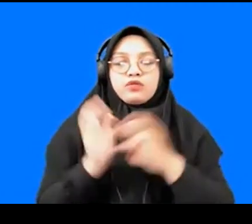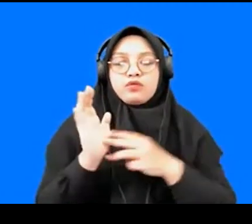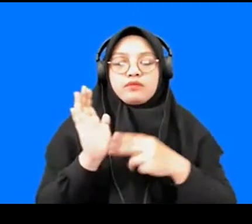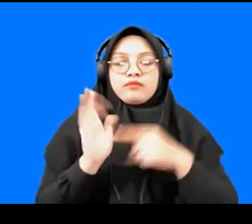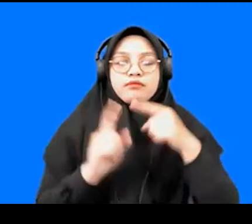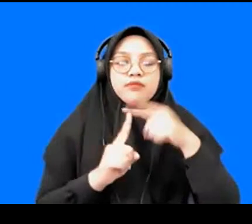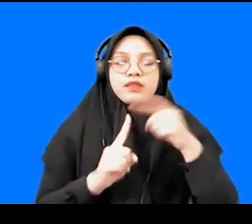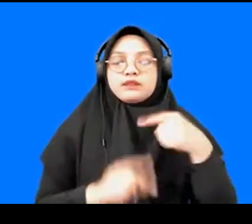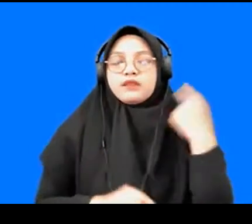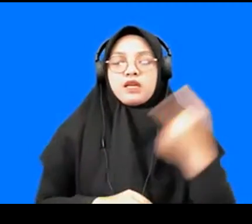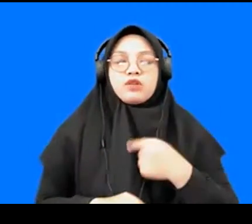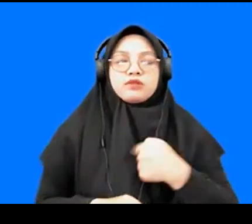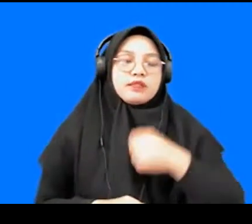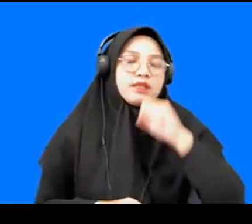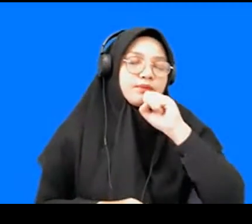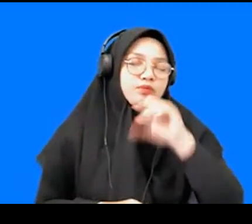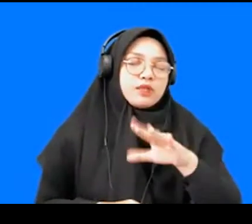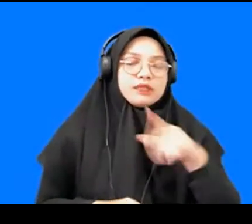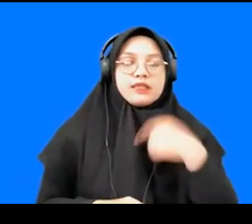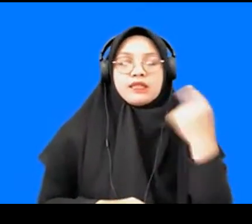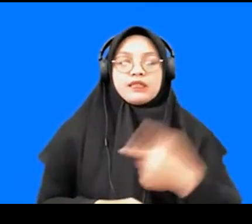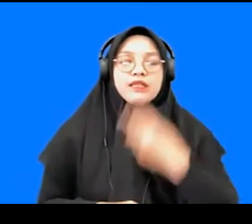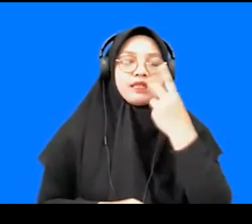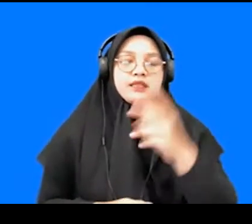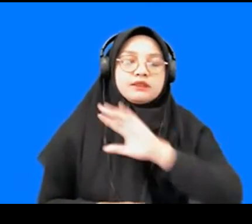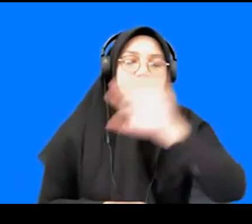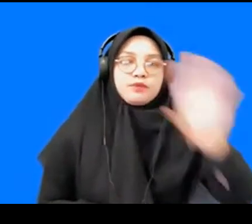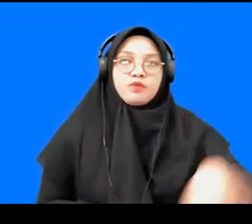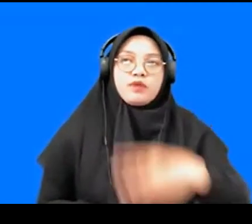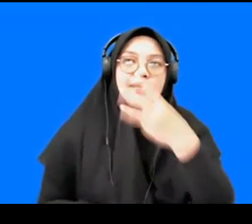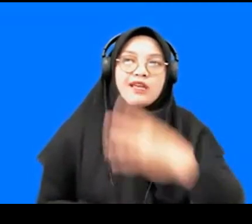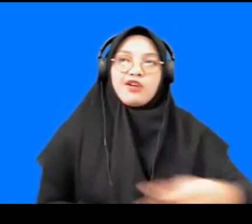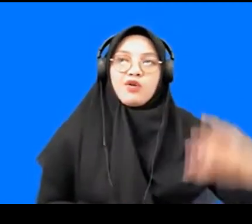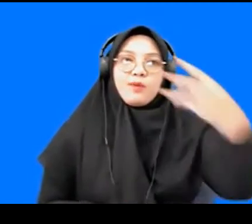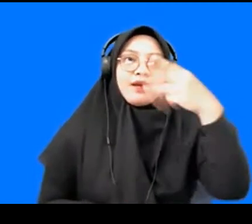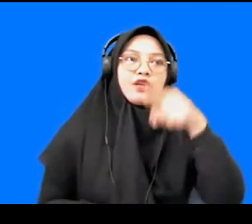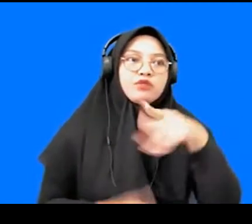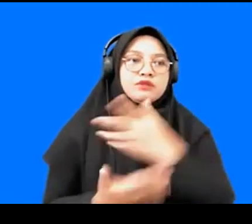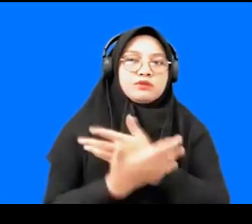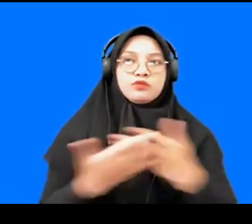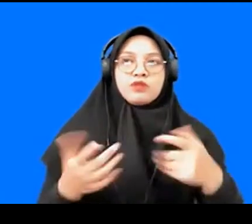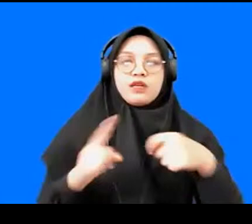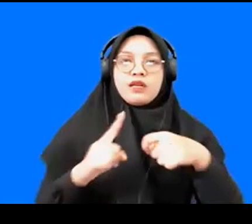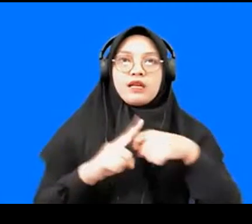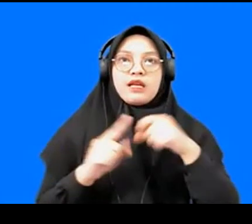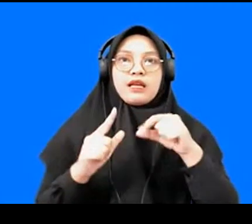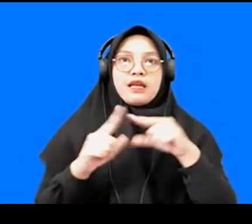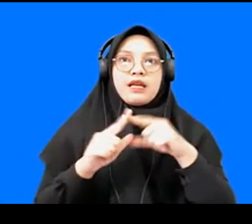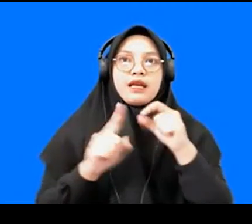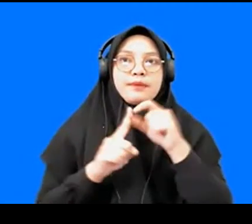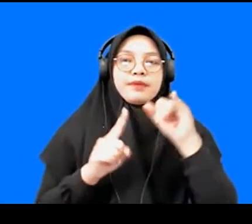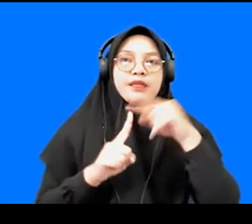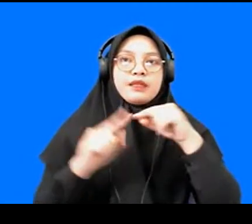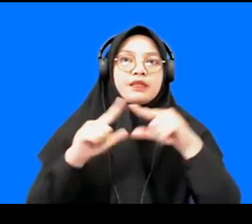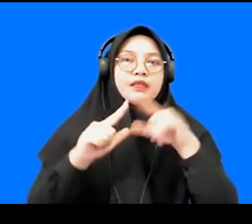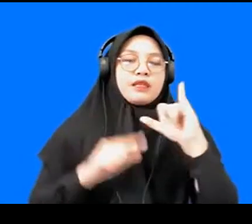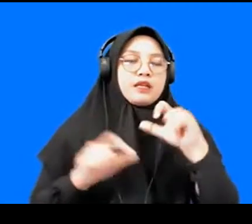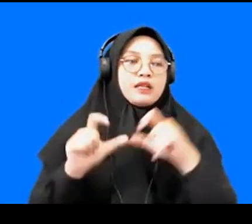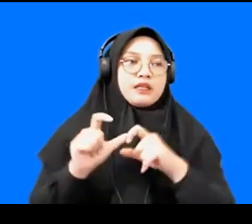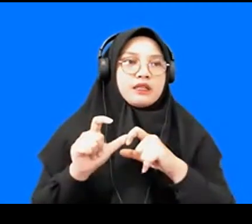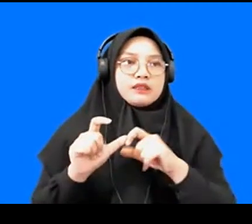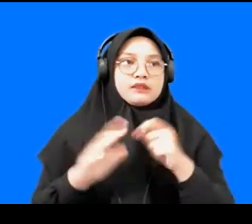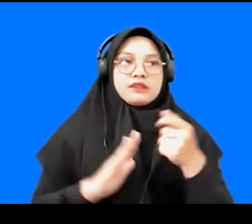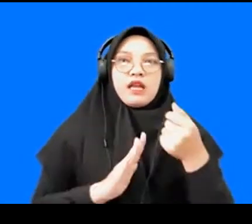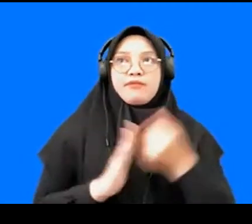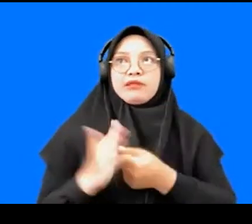know, it's capitalist. It's not a socialist Europe. And still, the notion of democratic welfare state has made